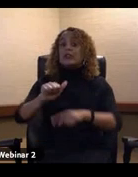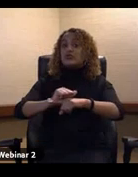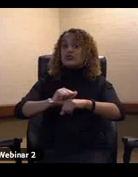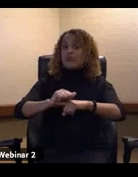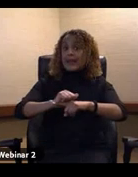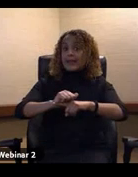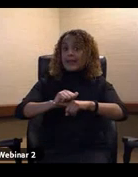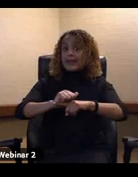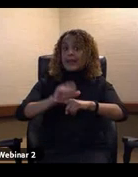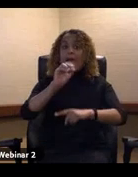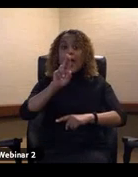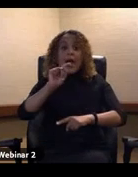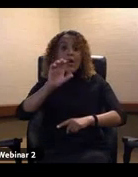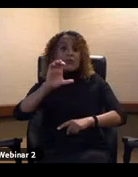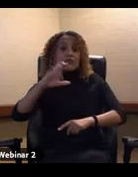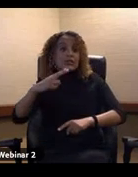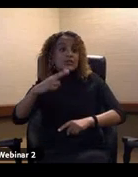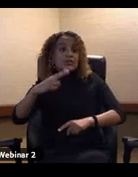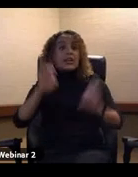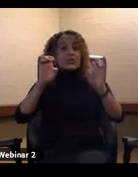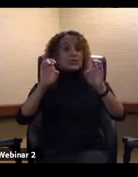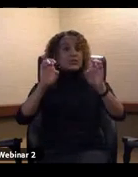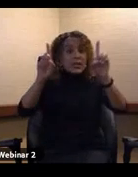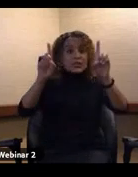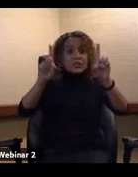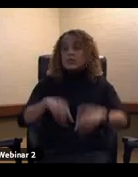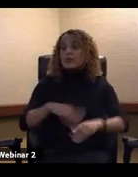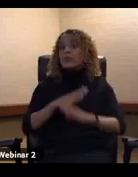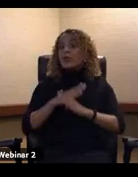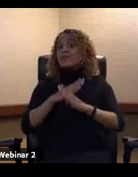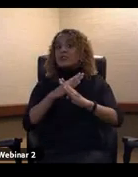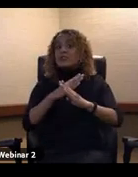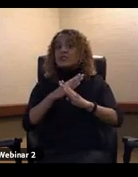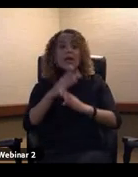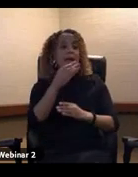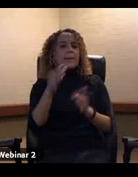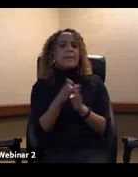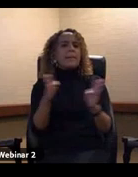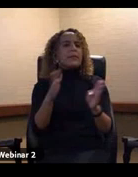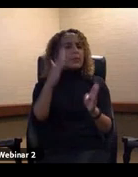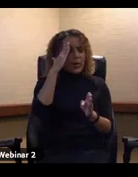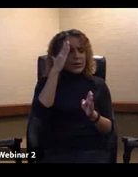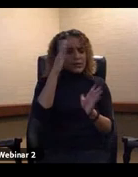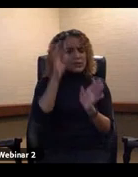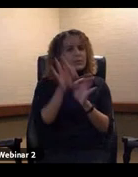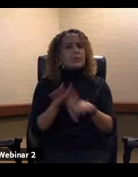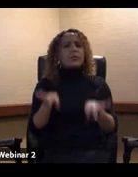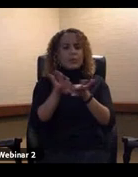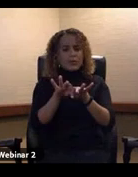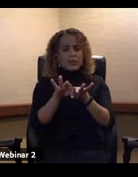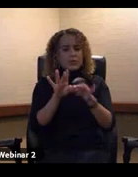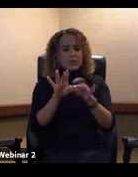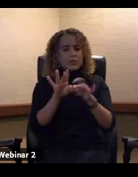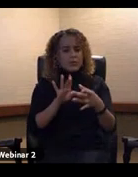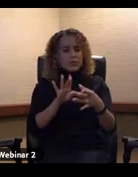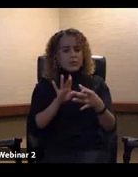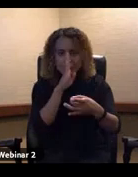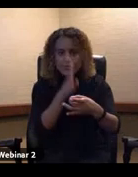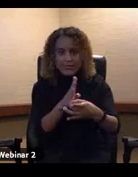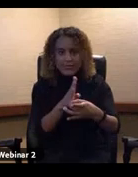Any training, outreach, education, prevention, and public awareness must be directly